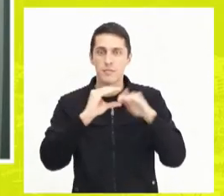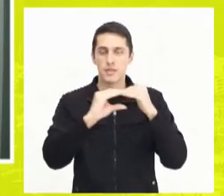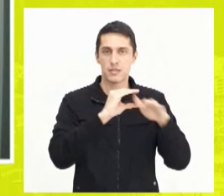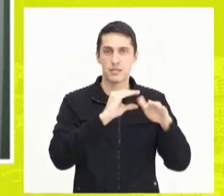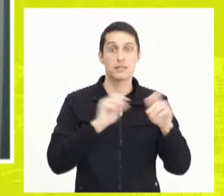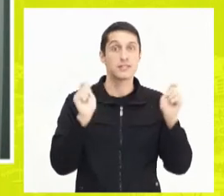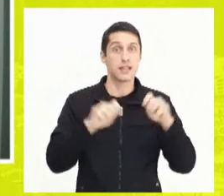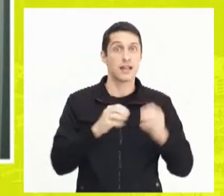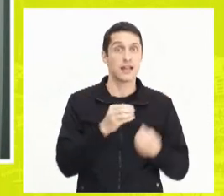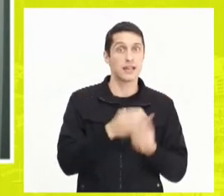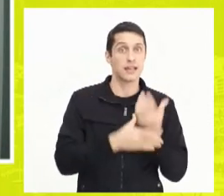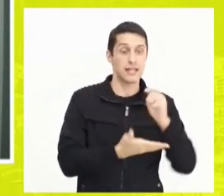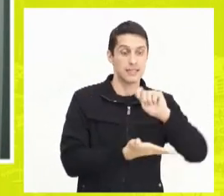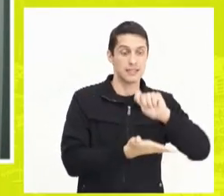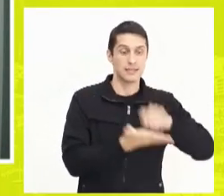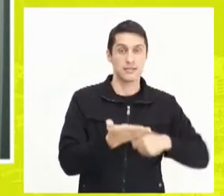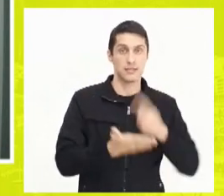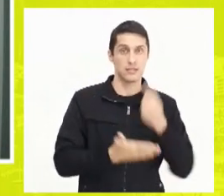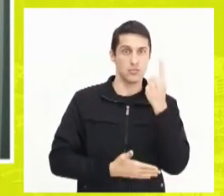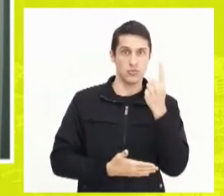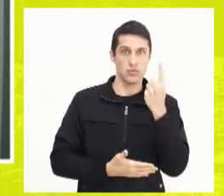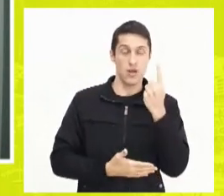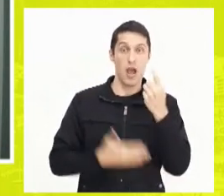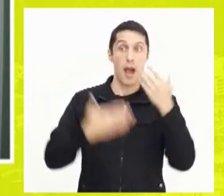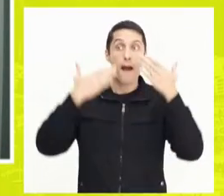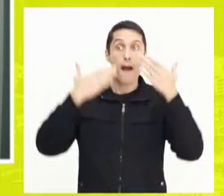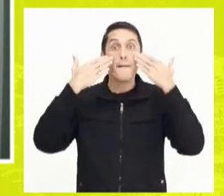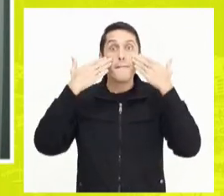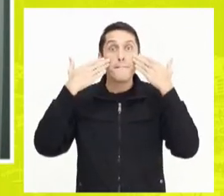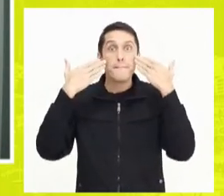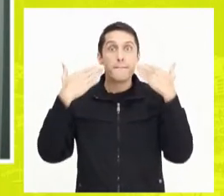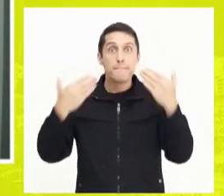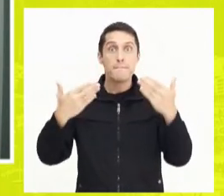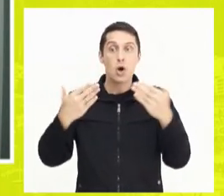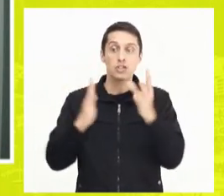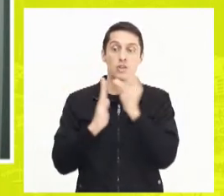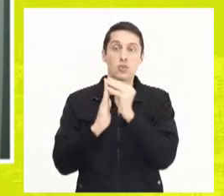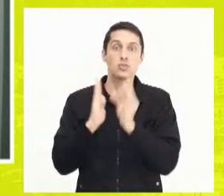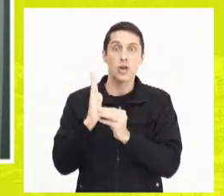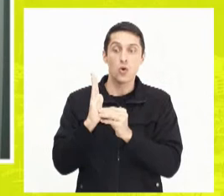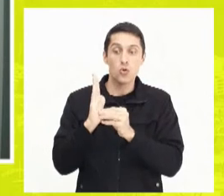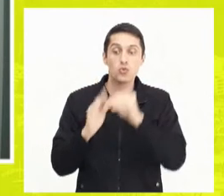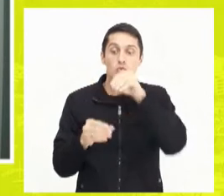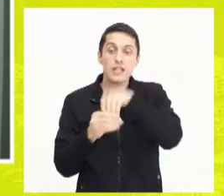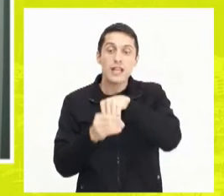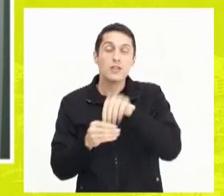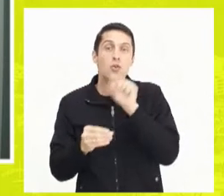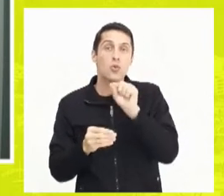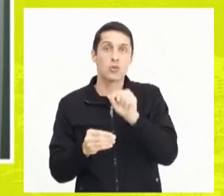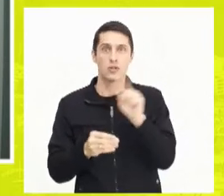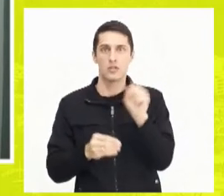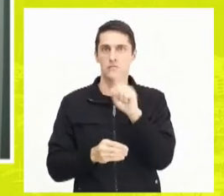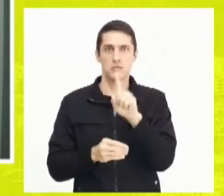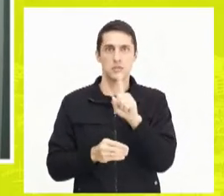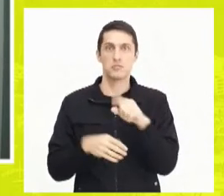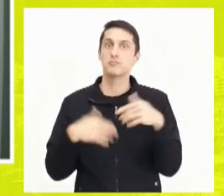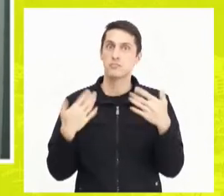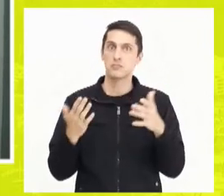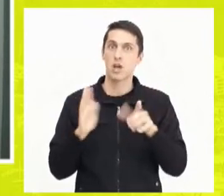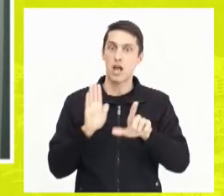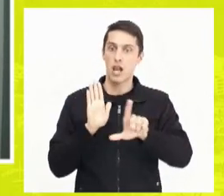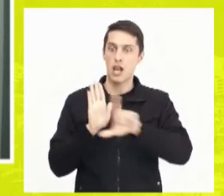each message so we should create that single signature that uh